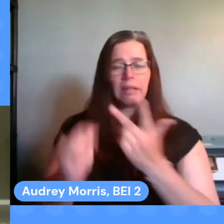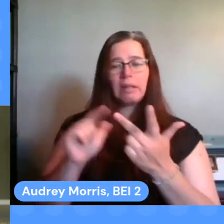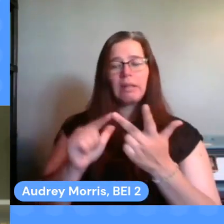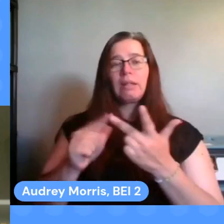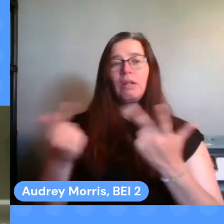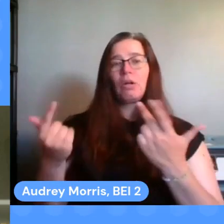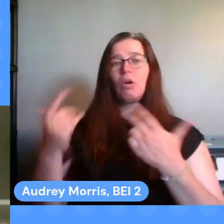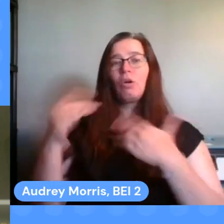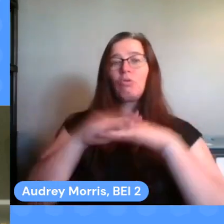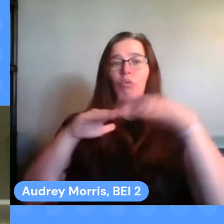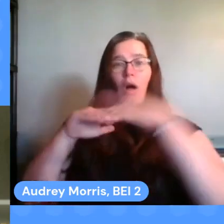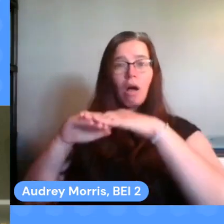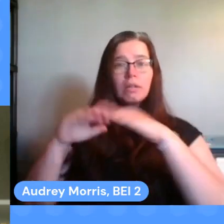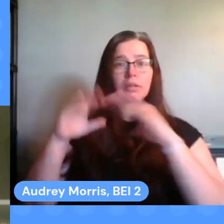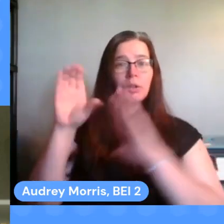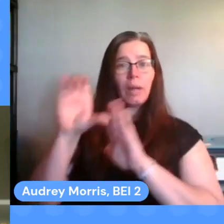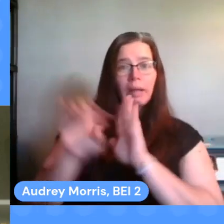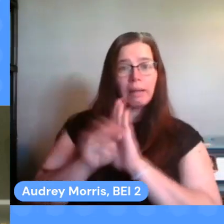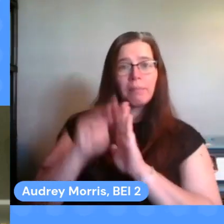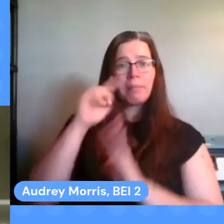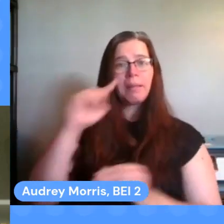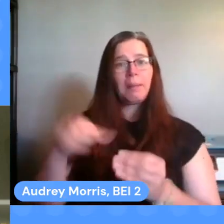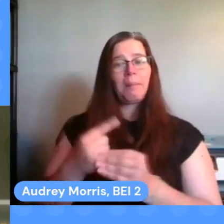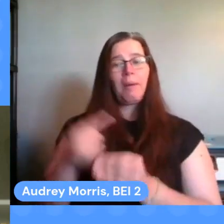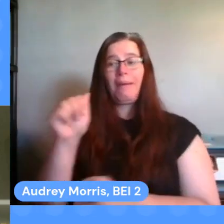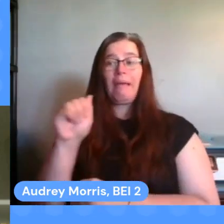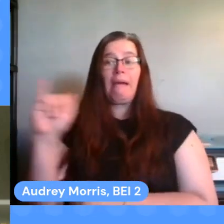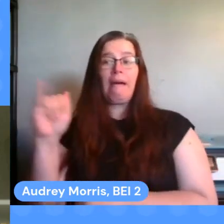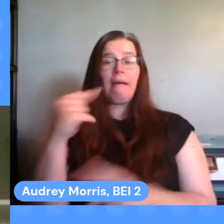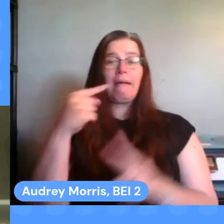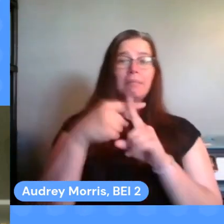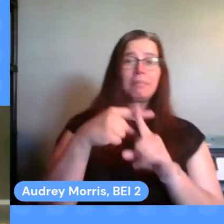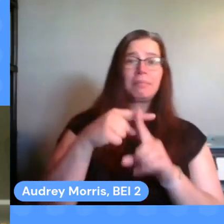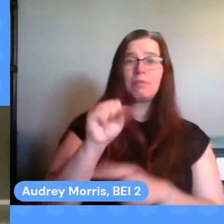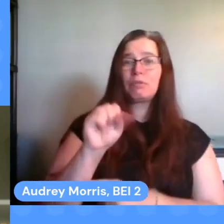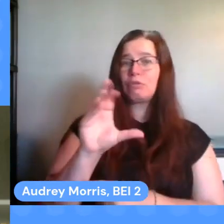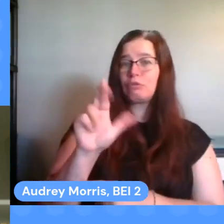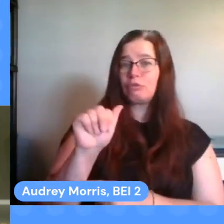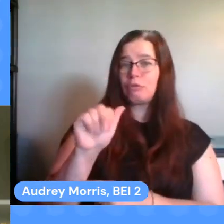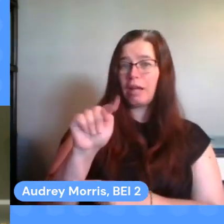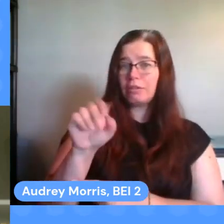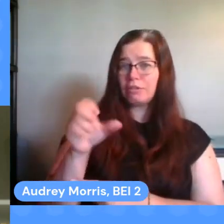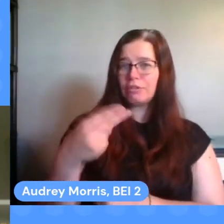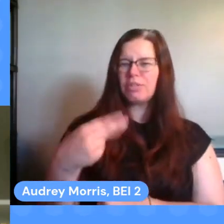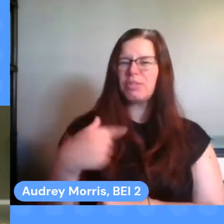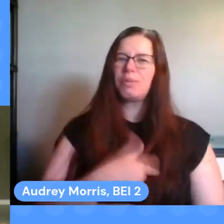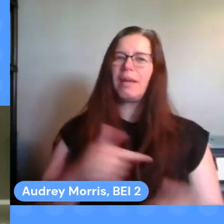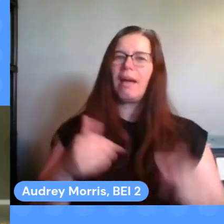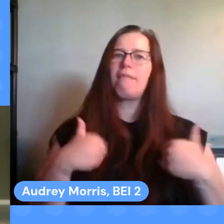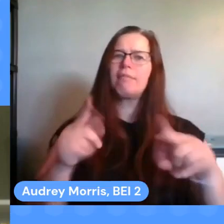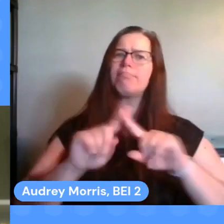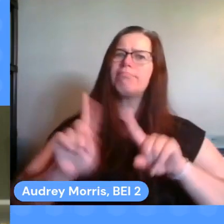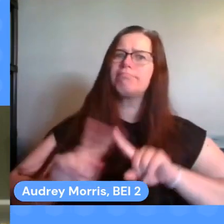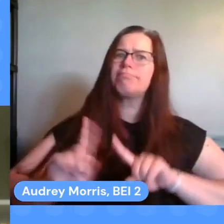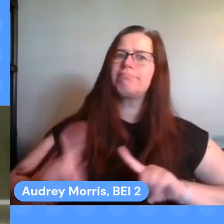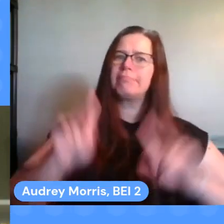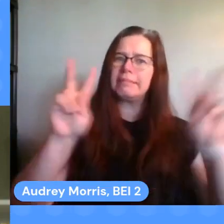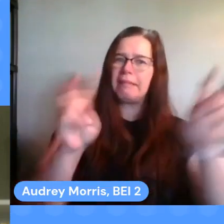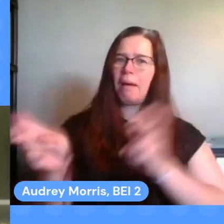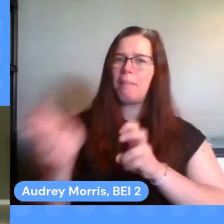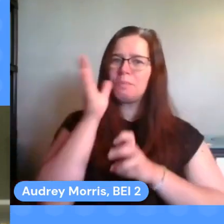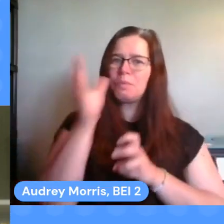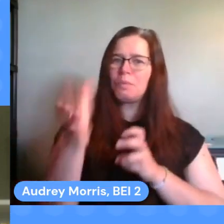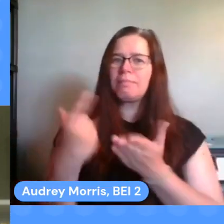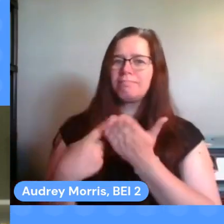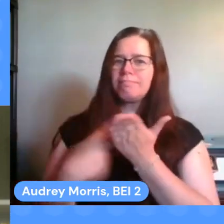cross-curricular applications to how we think about AI at Scratch. We really got a variety of topics that will be covered. We certainly have